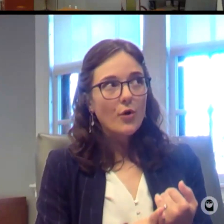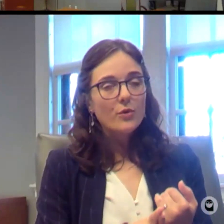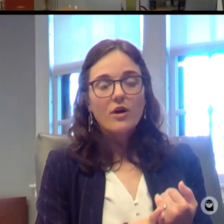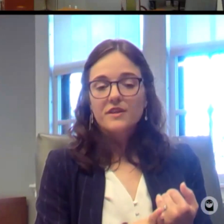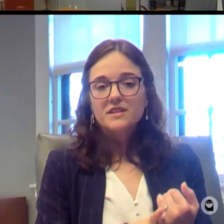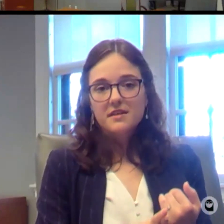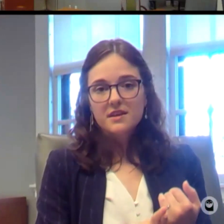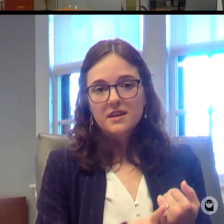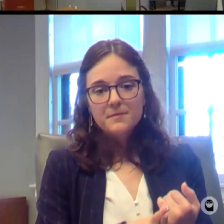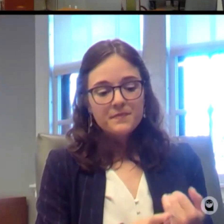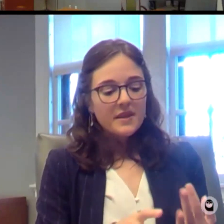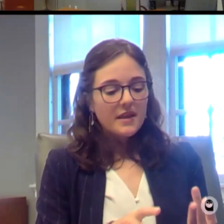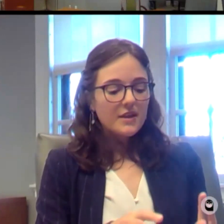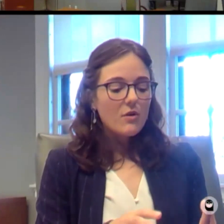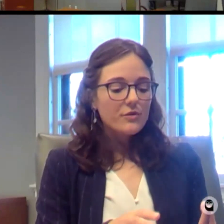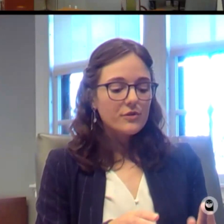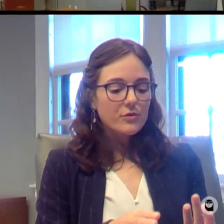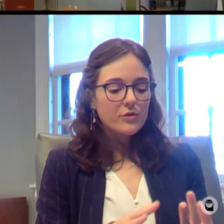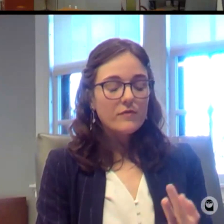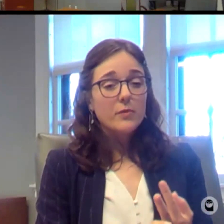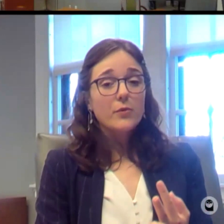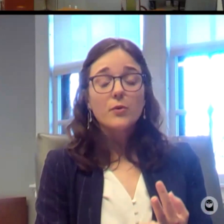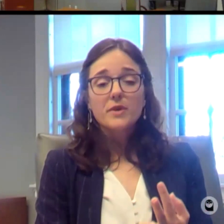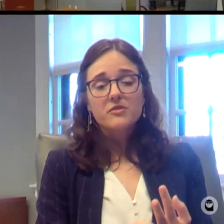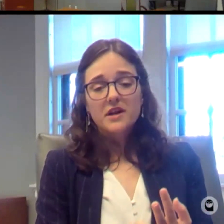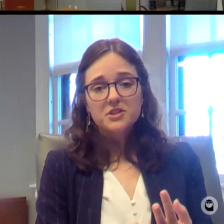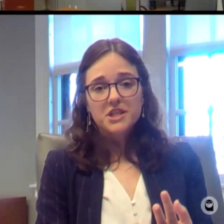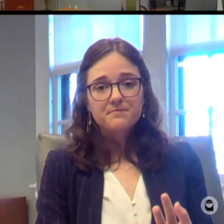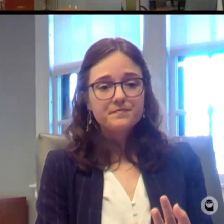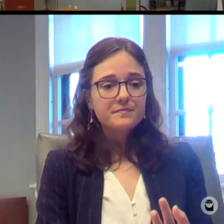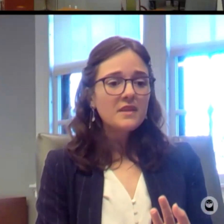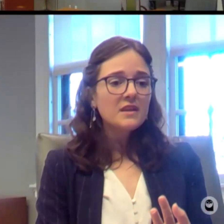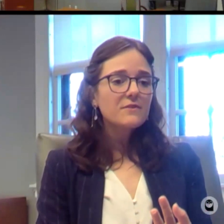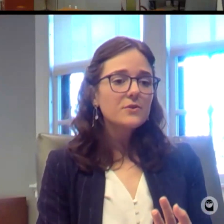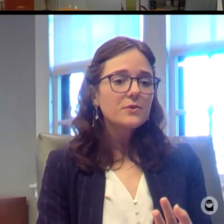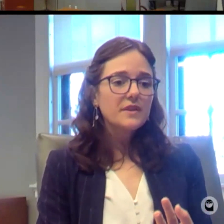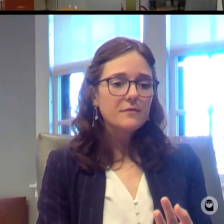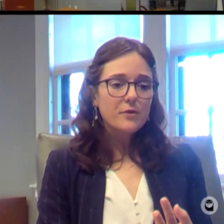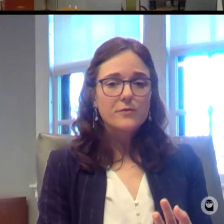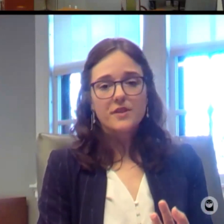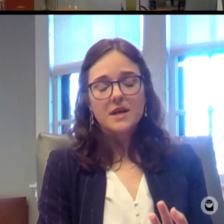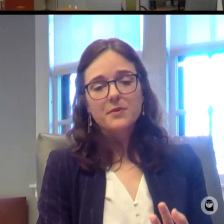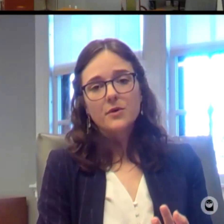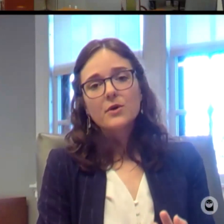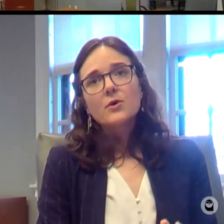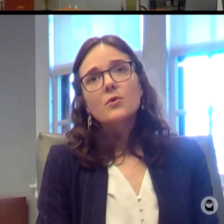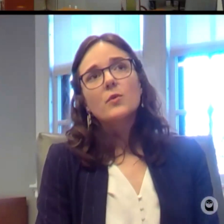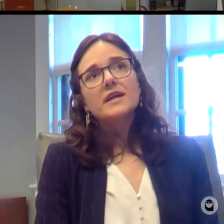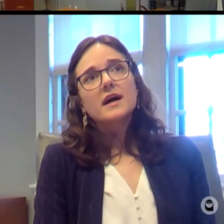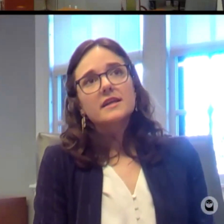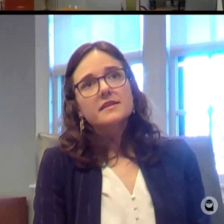promote your own authenticity. It can also serve as a recruitment strategy. So for